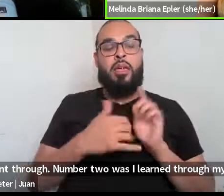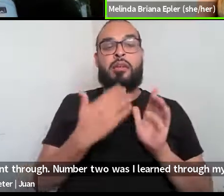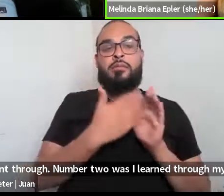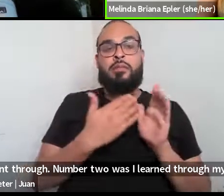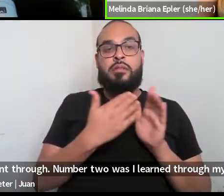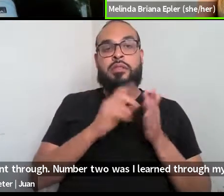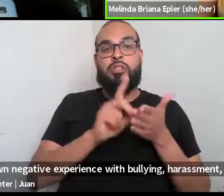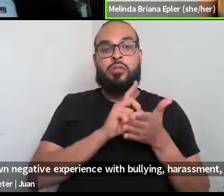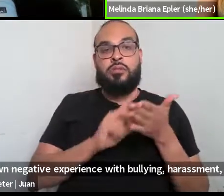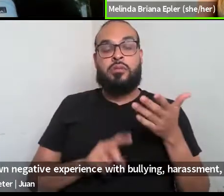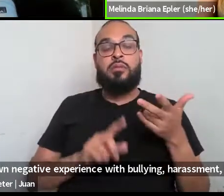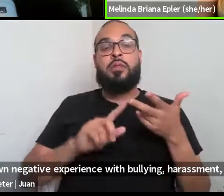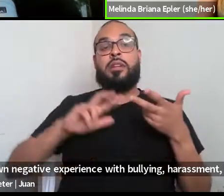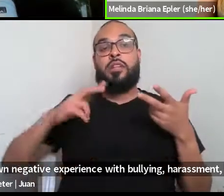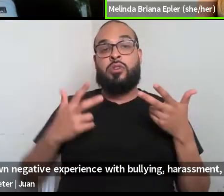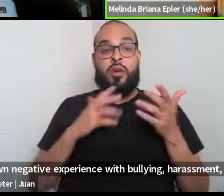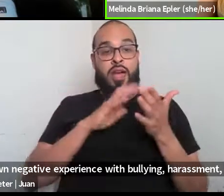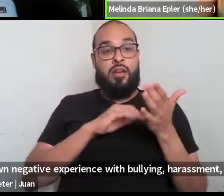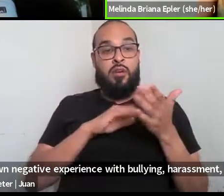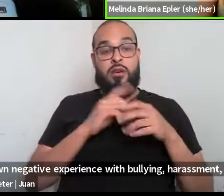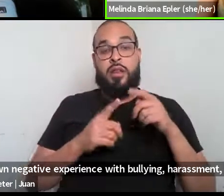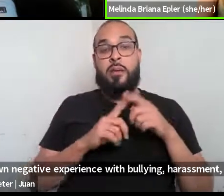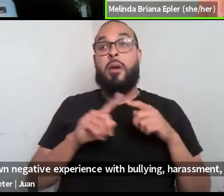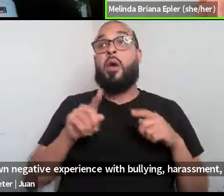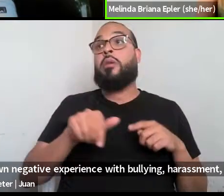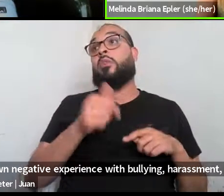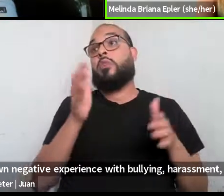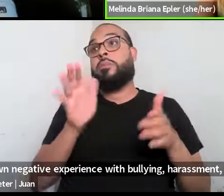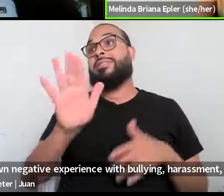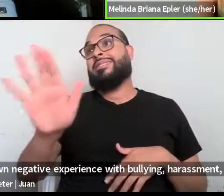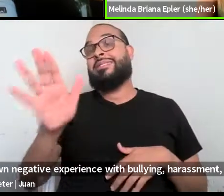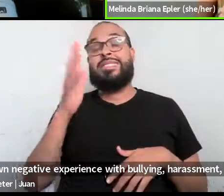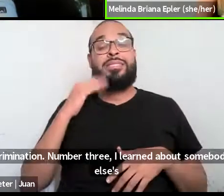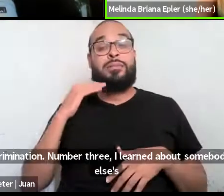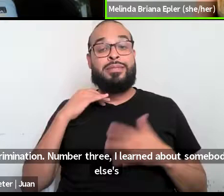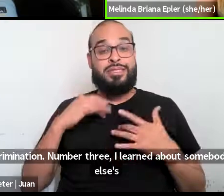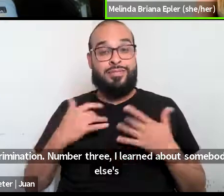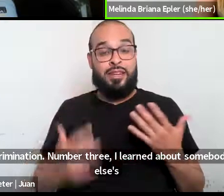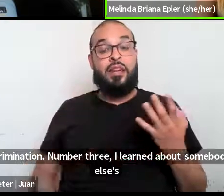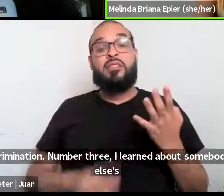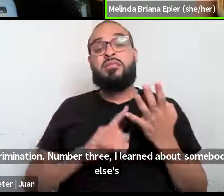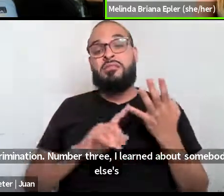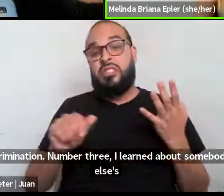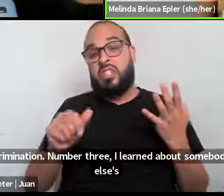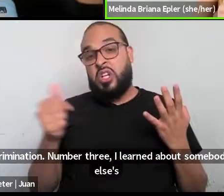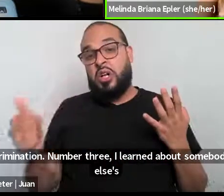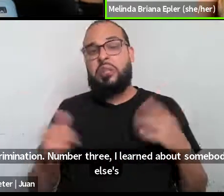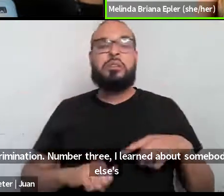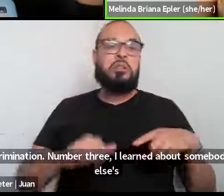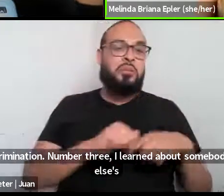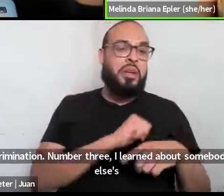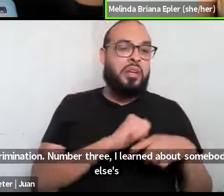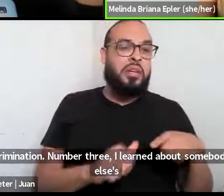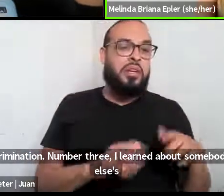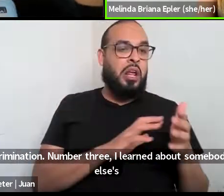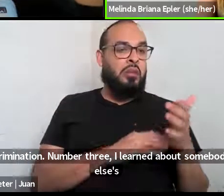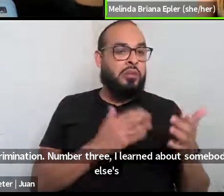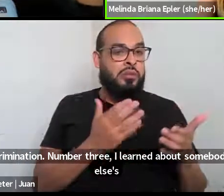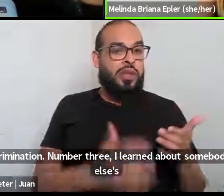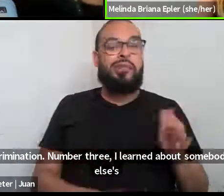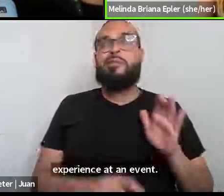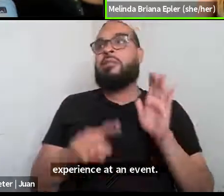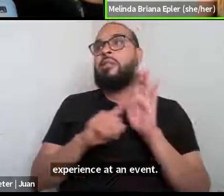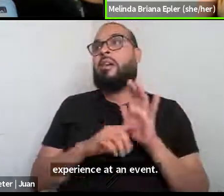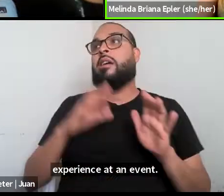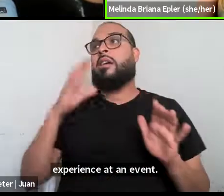learned about somebody else's experience at an event. And then the others were, I learned about it through training. I learned about a negative experience a